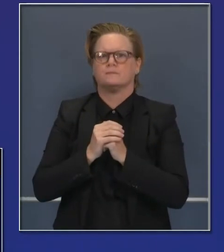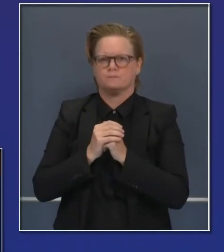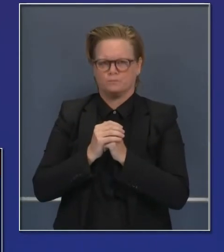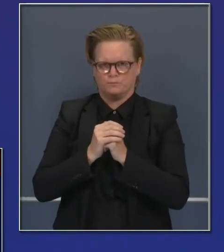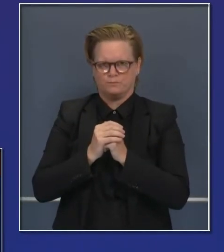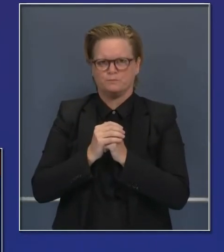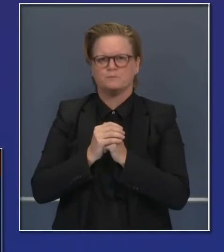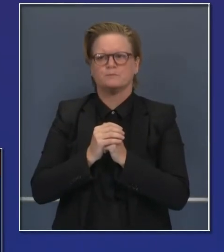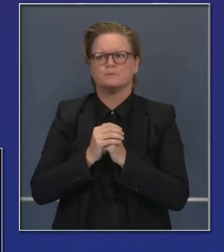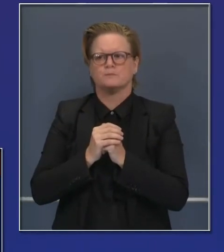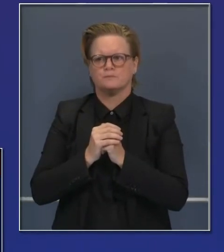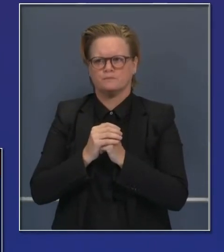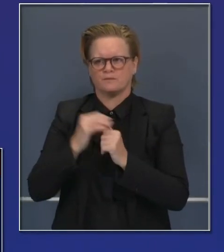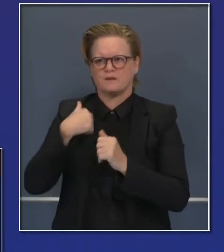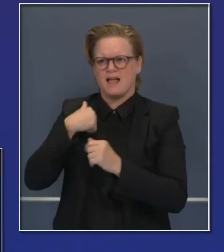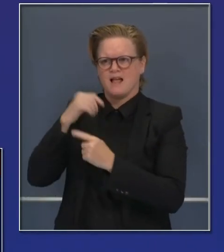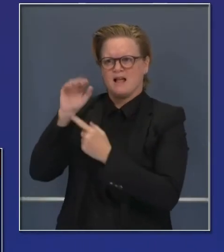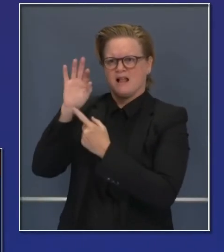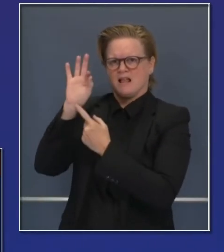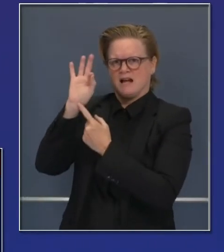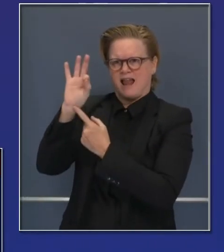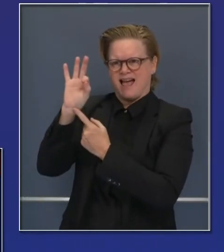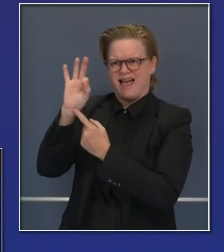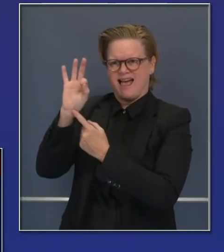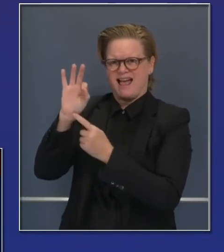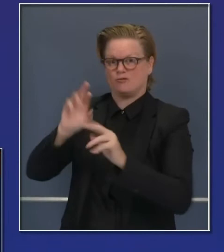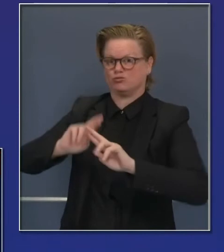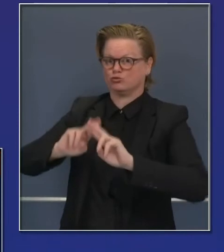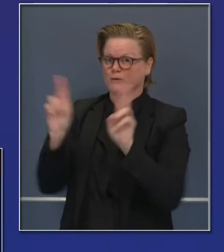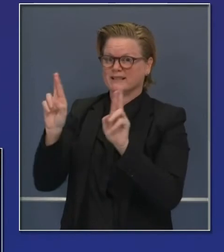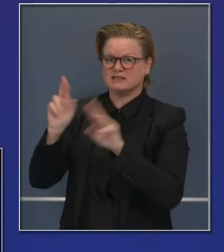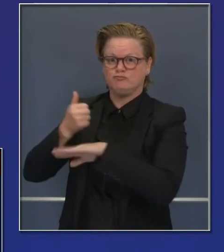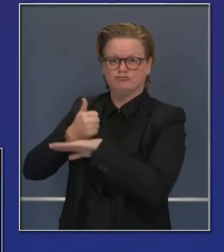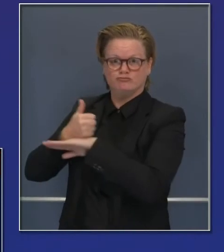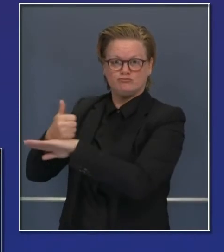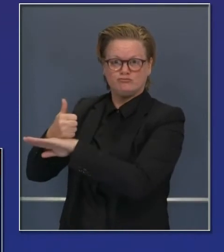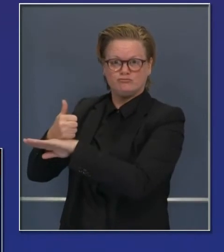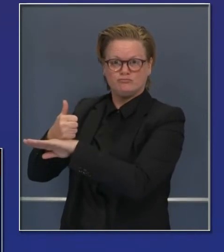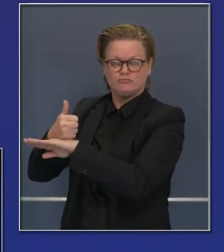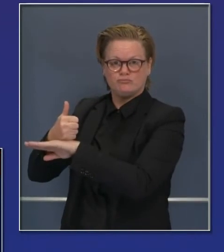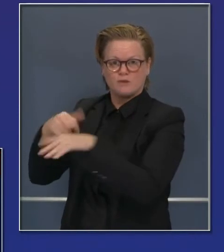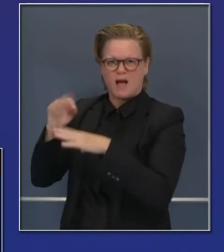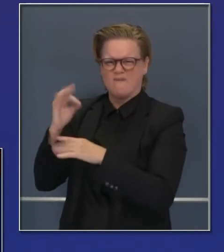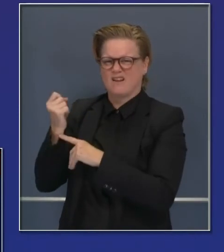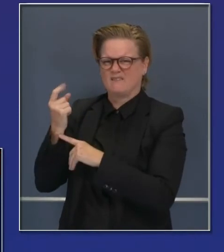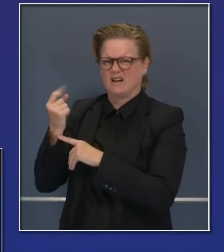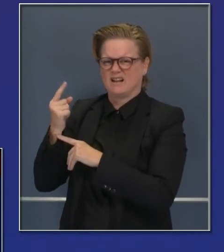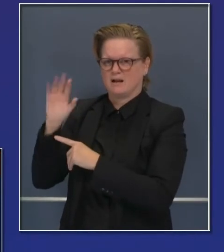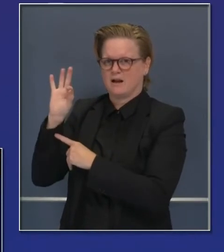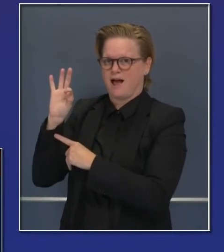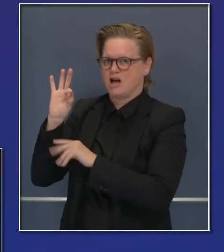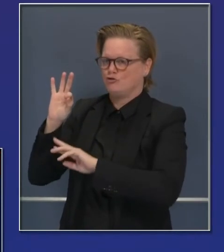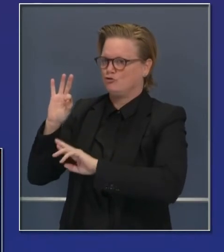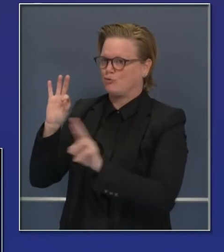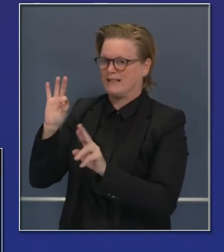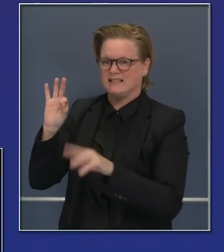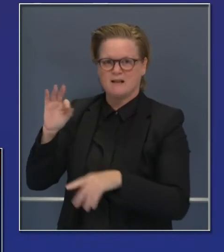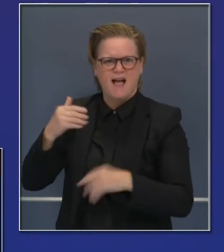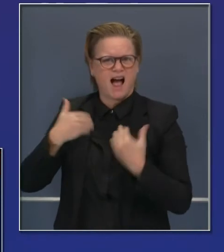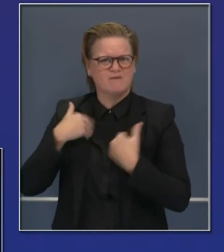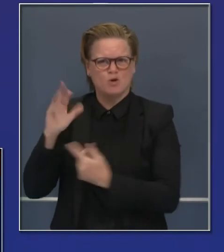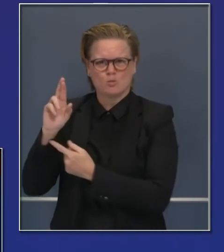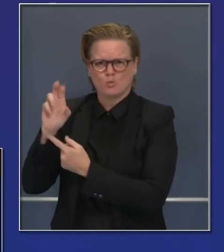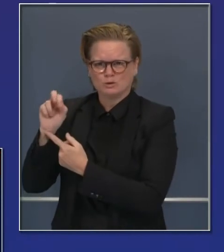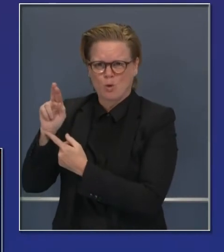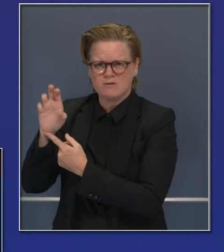status, a supplement that will also provide additional resources by region, by county in this